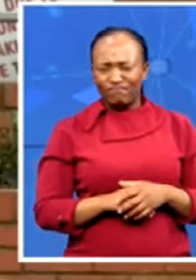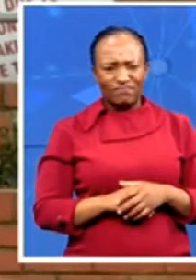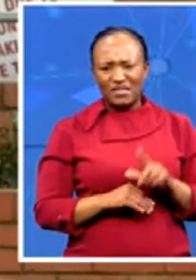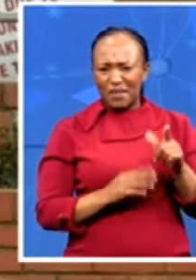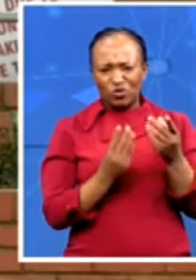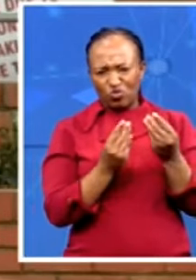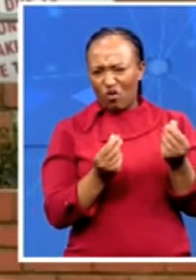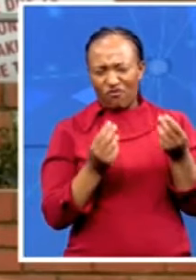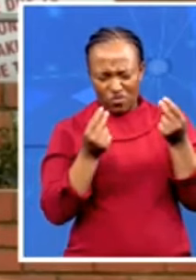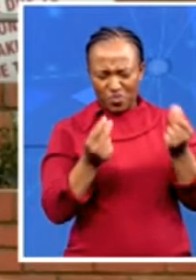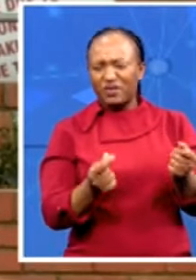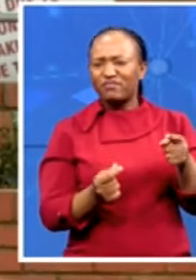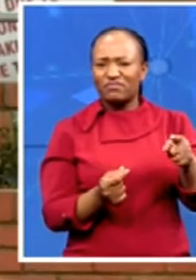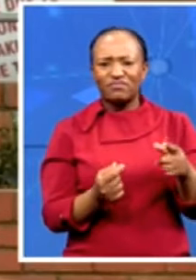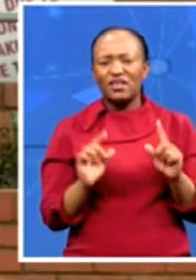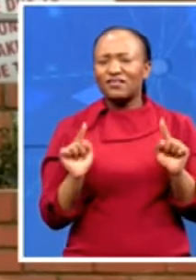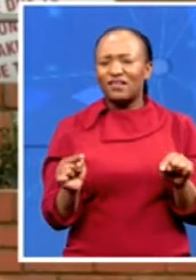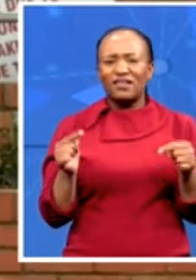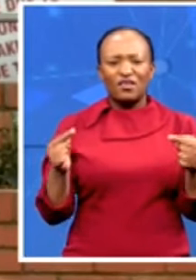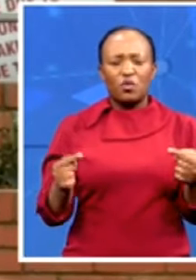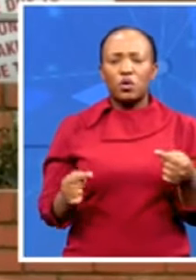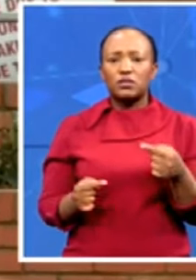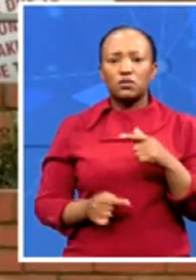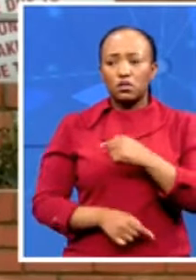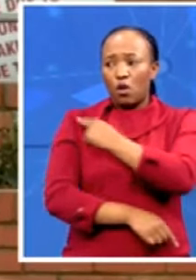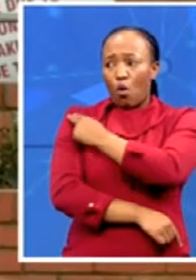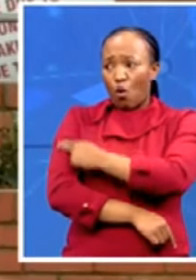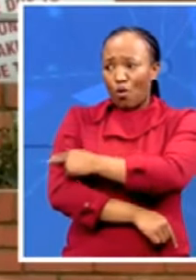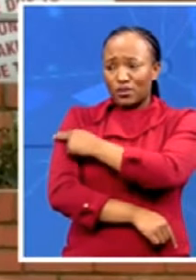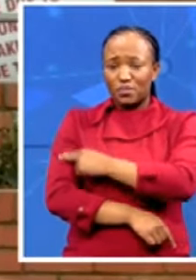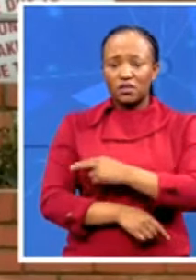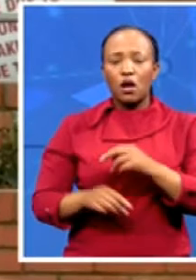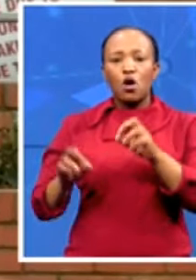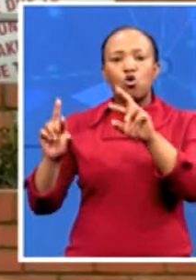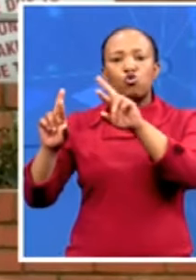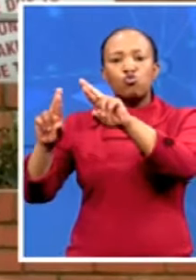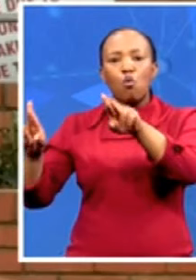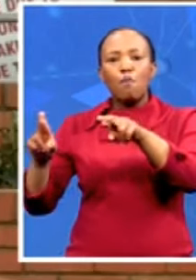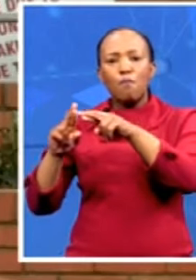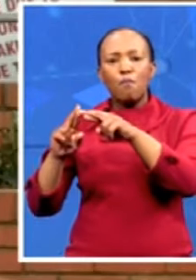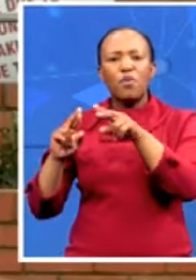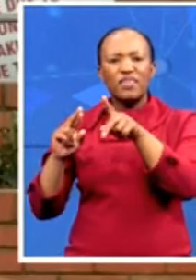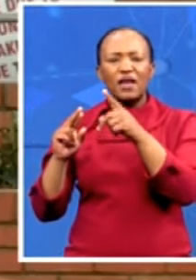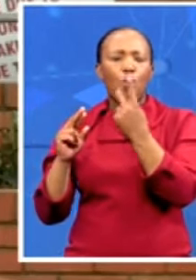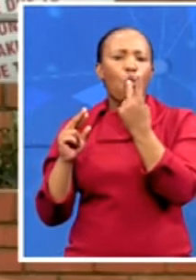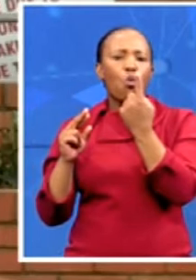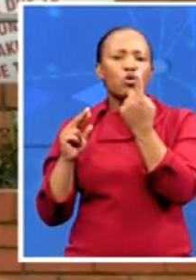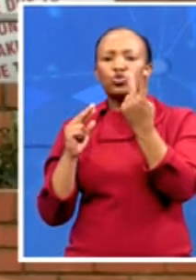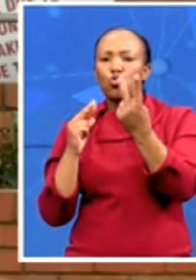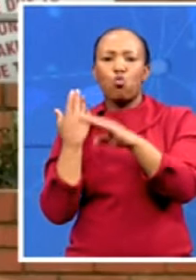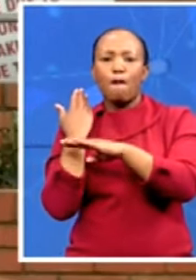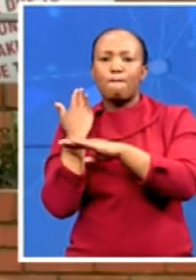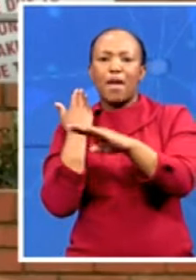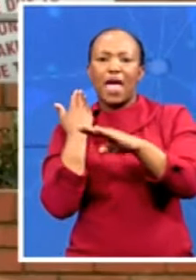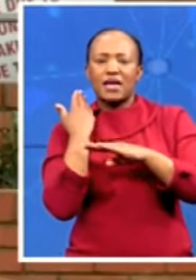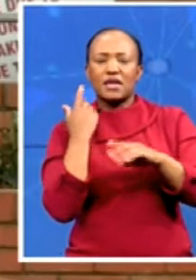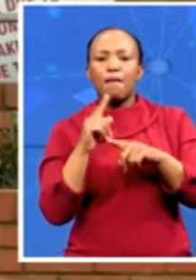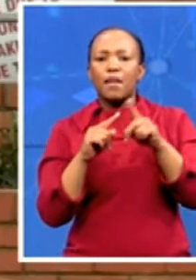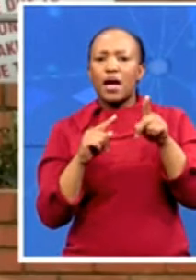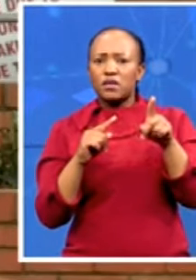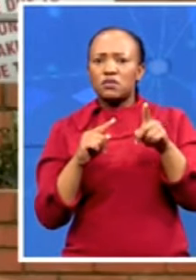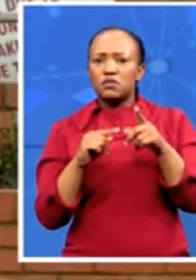that the hospital has only 2 delivery beds, and then the hospital deliver 15 to 18 babies a day,